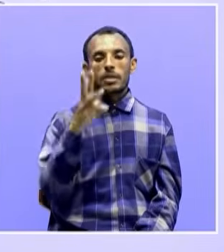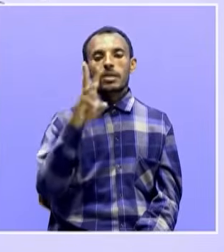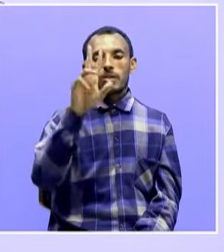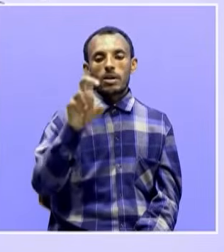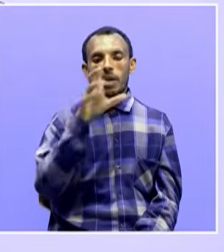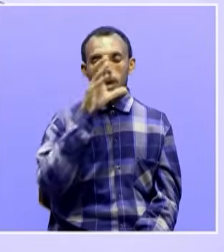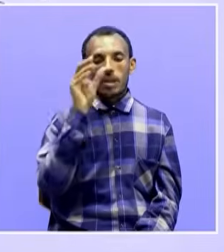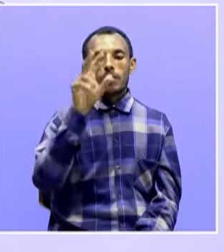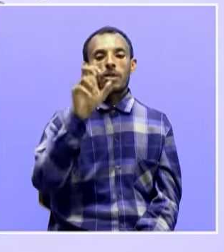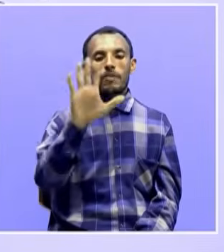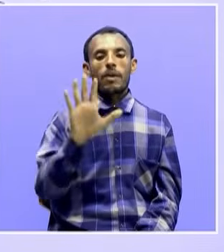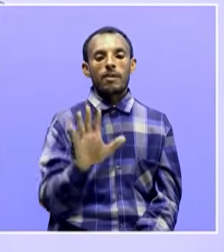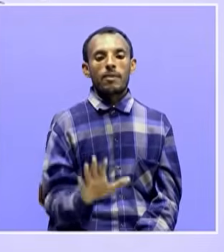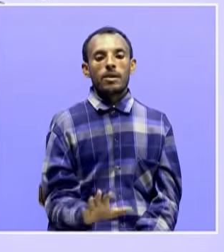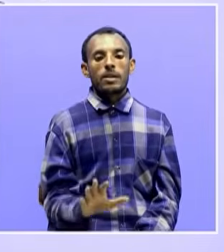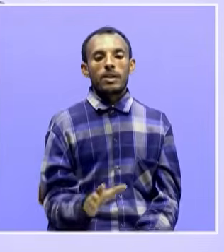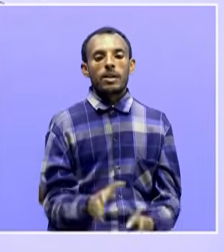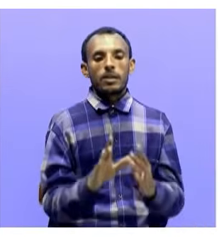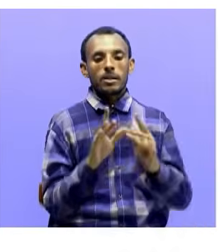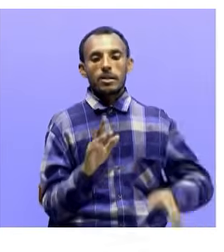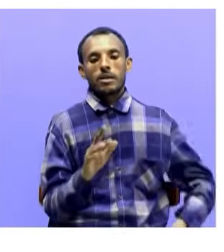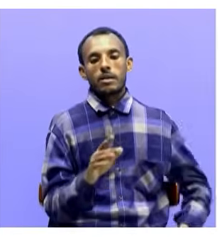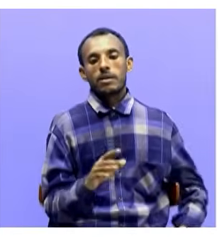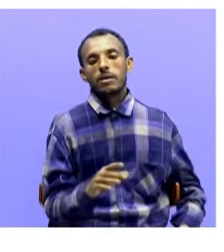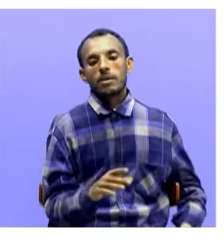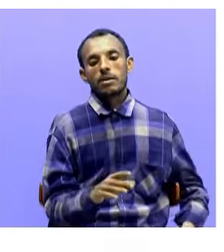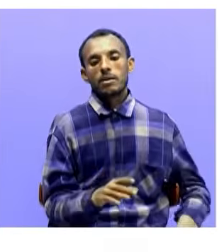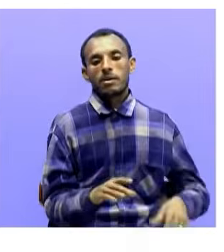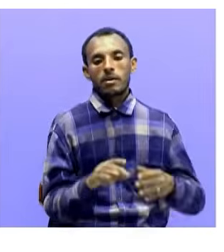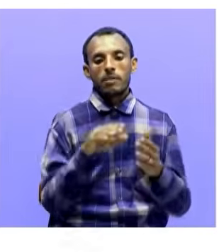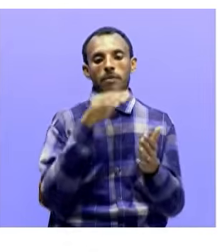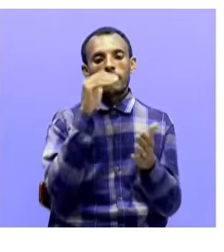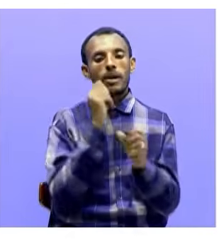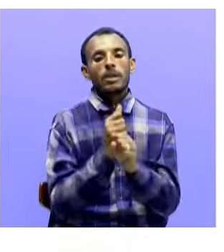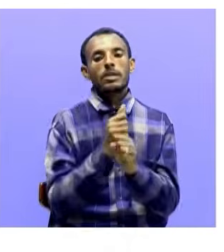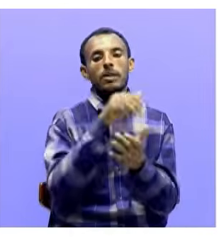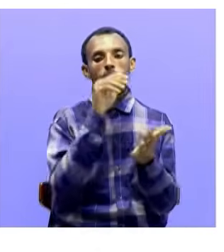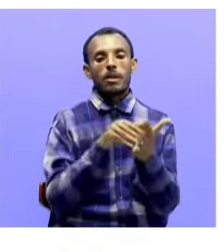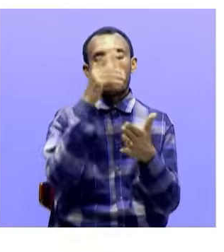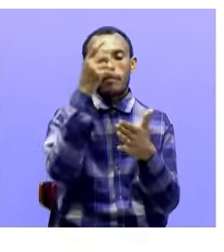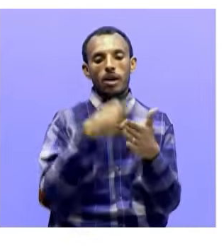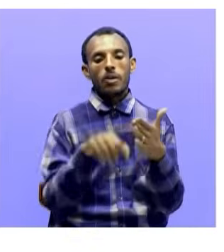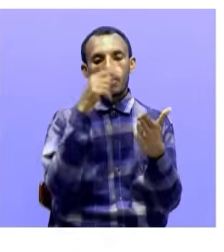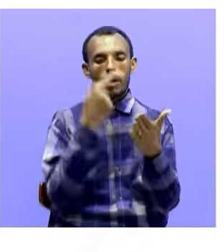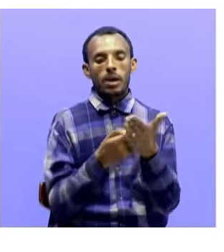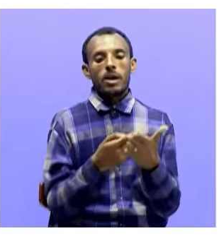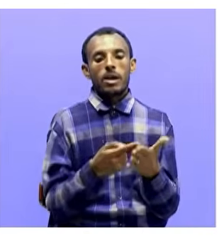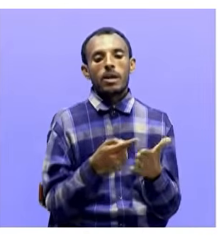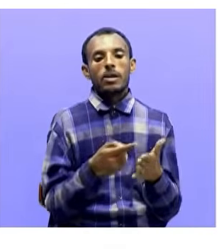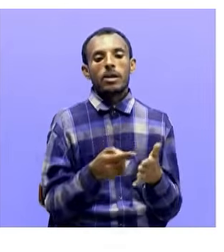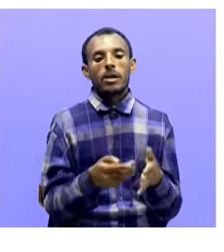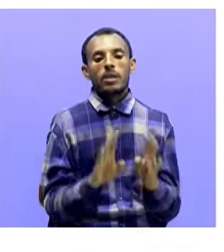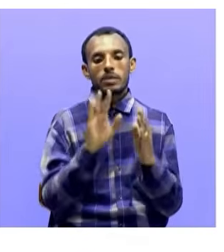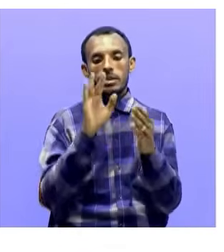data is arranged, therefore, let's try to find the middle value of this data set. Here, let me write